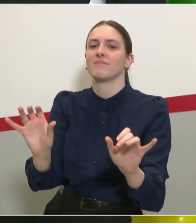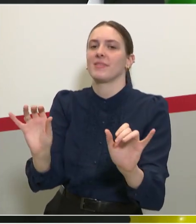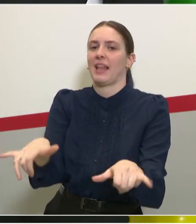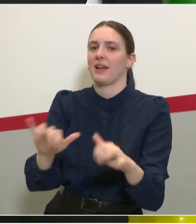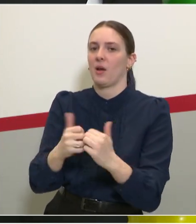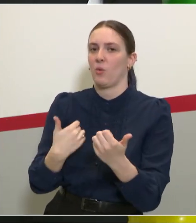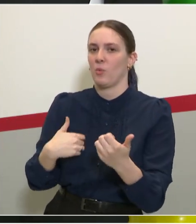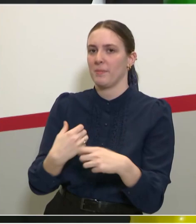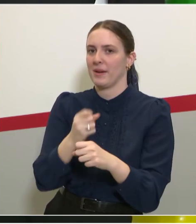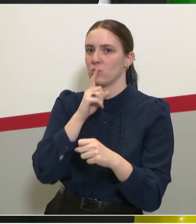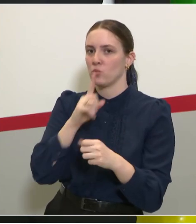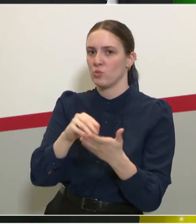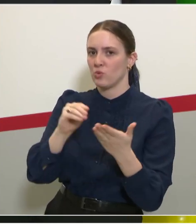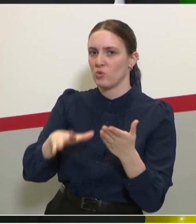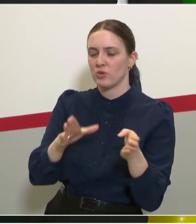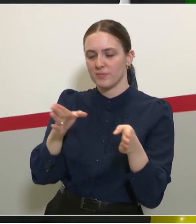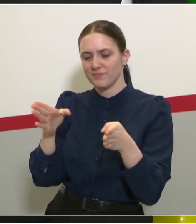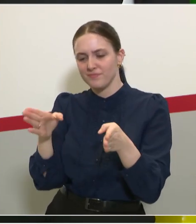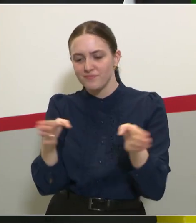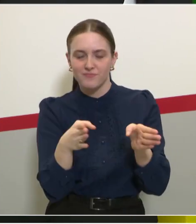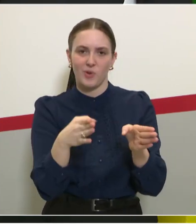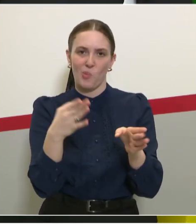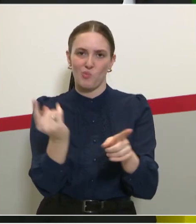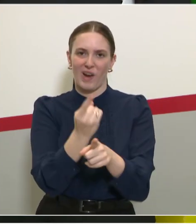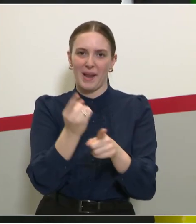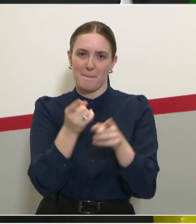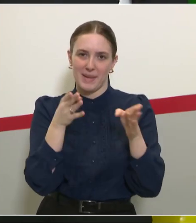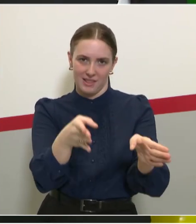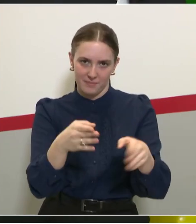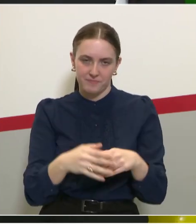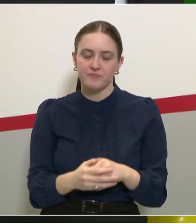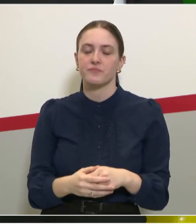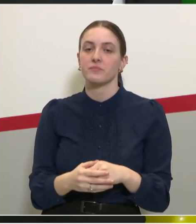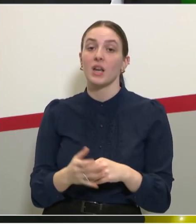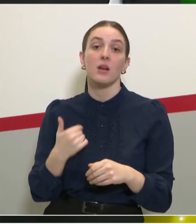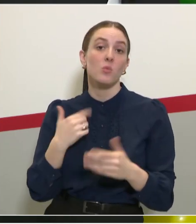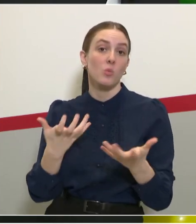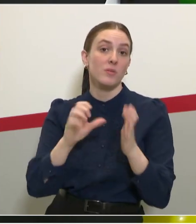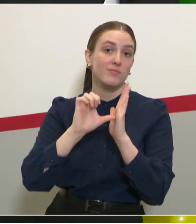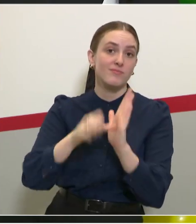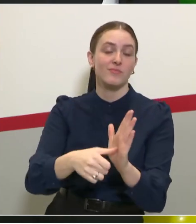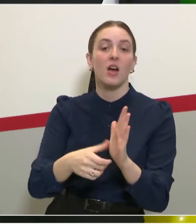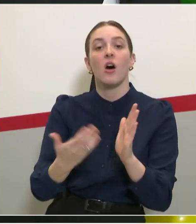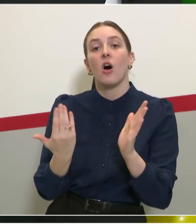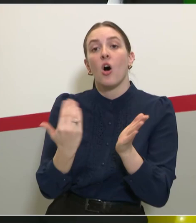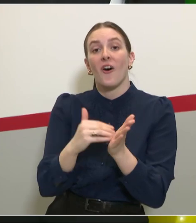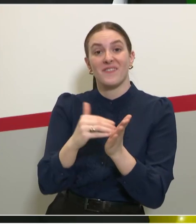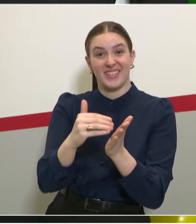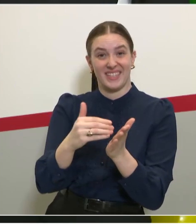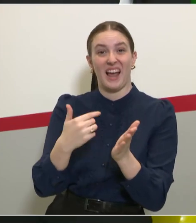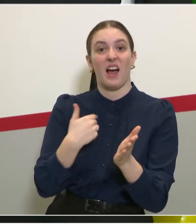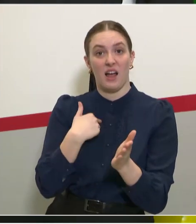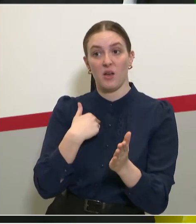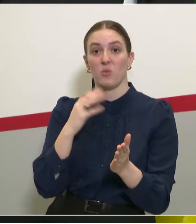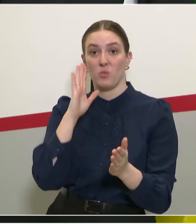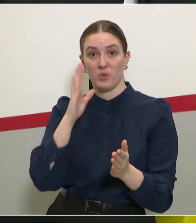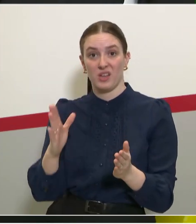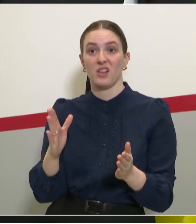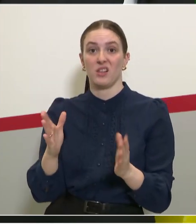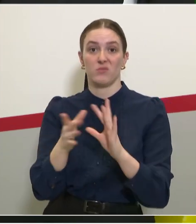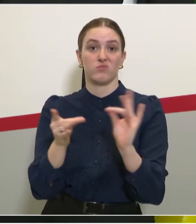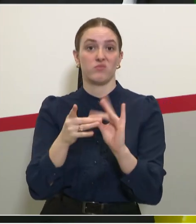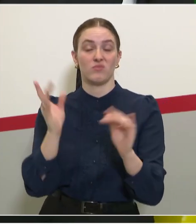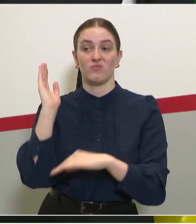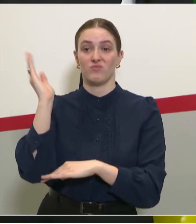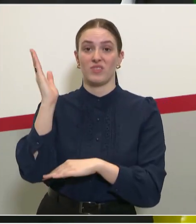our kids on the right track. And just to emphasize, too frequently when I have to talk to you, it's about a negative experience with a